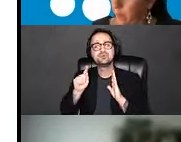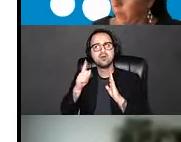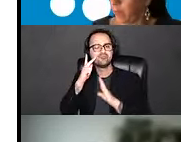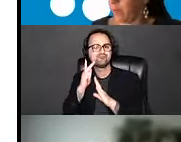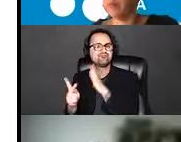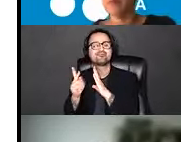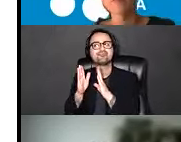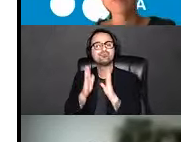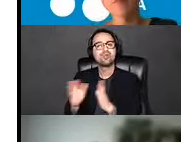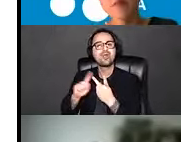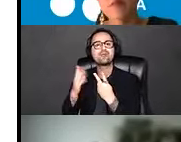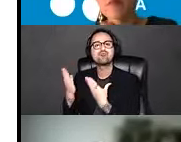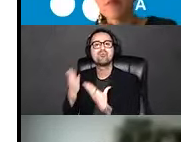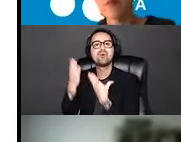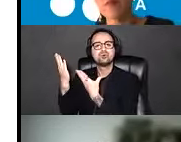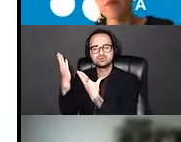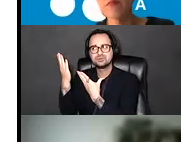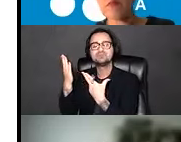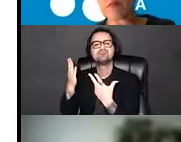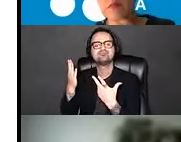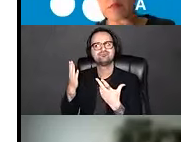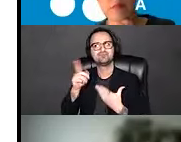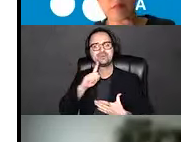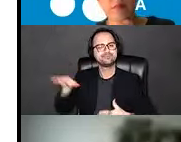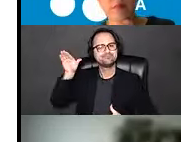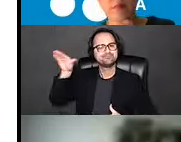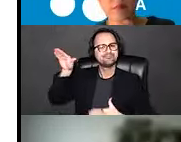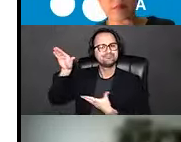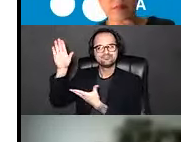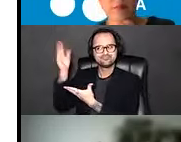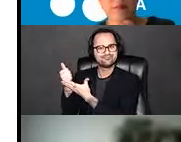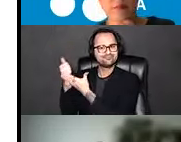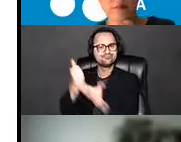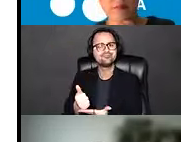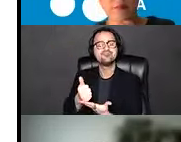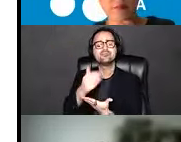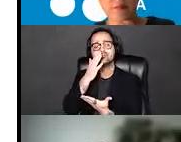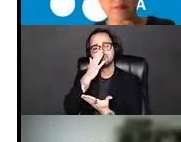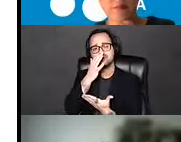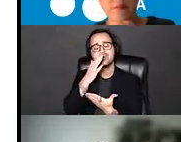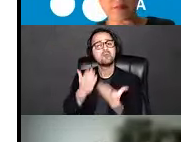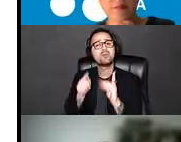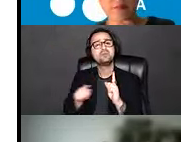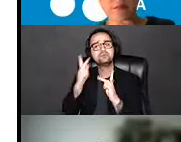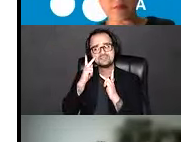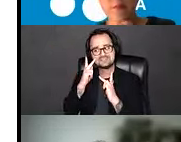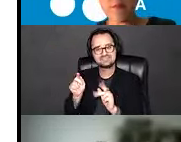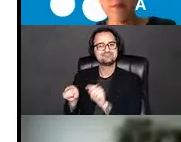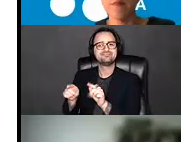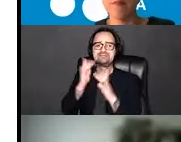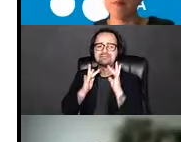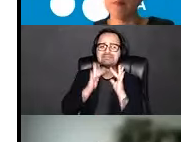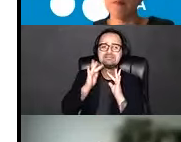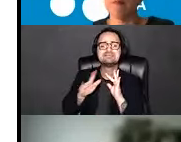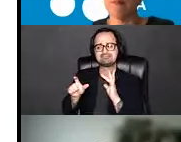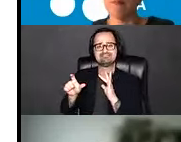what's our proposal to really address the needs. And maybe they are needs you've seen for a long time in your community. This